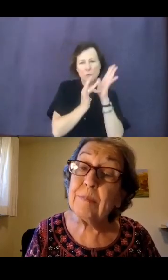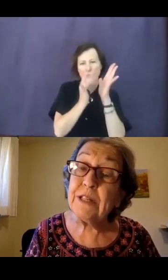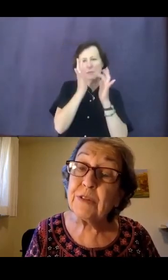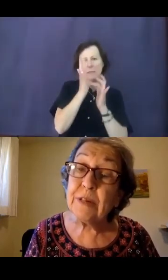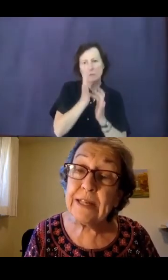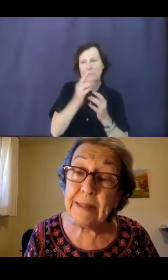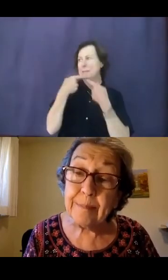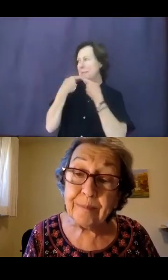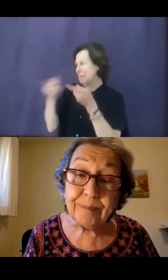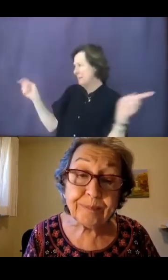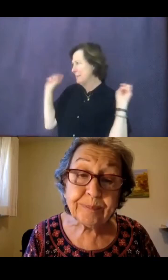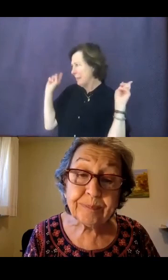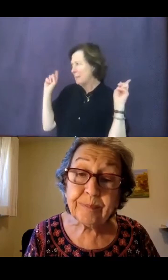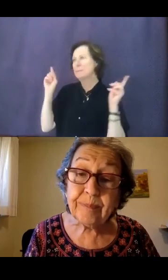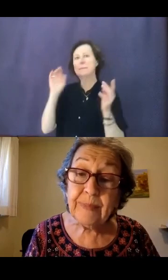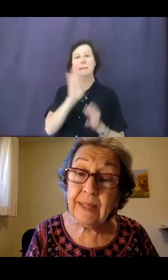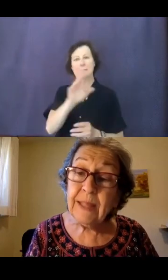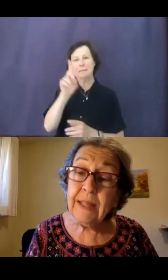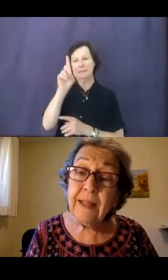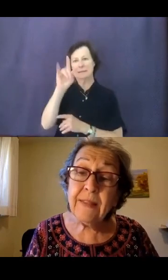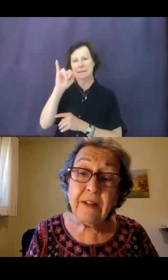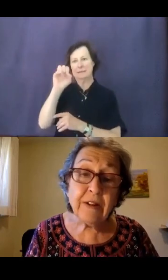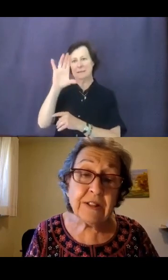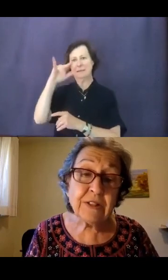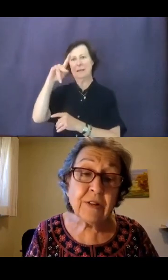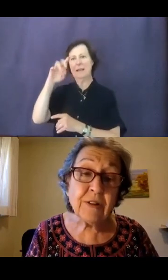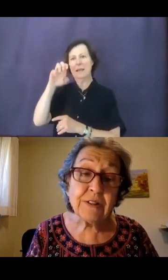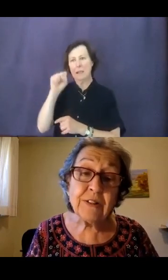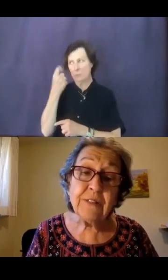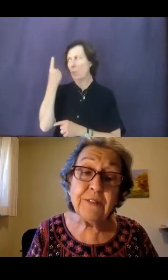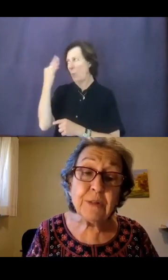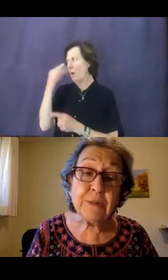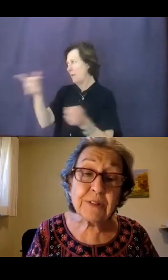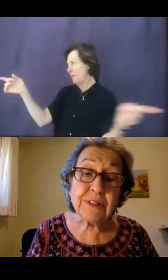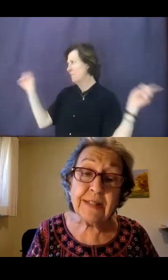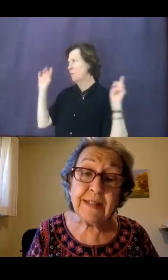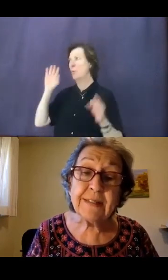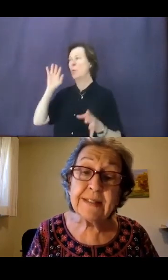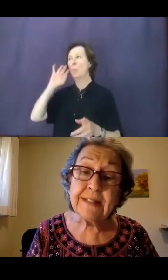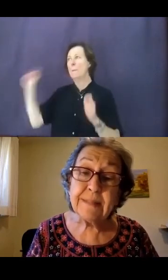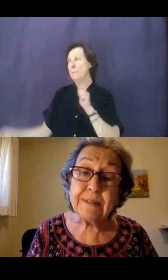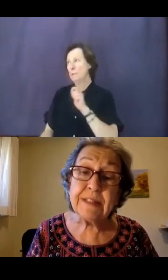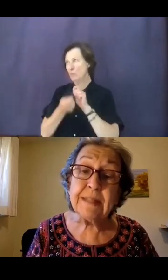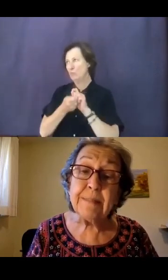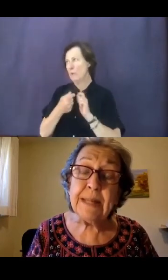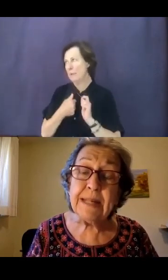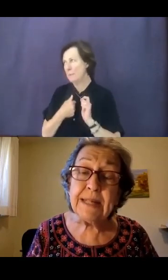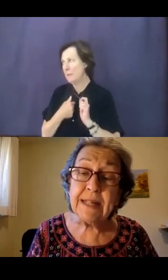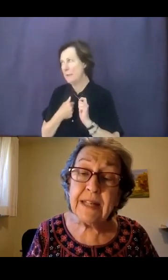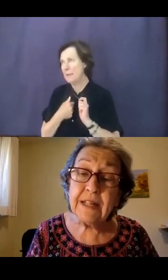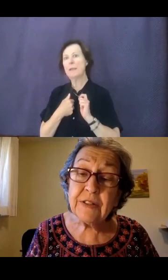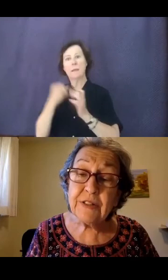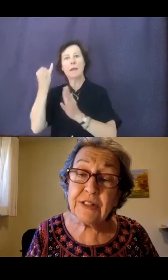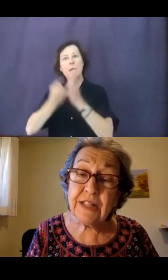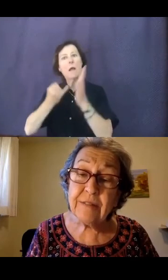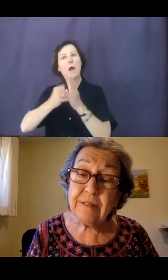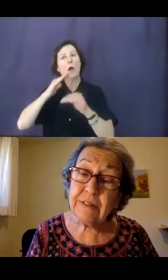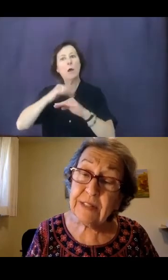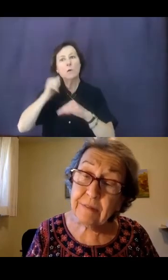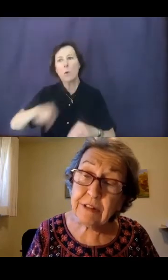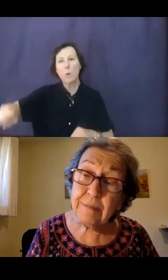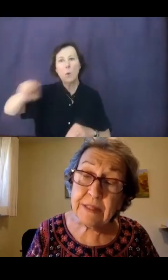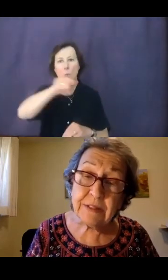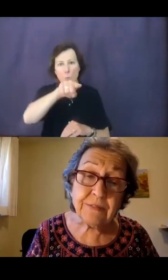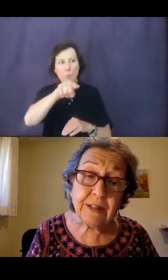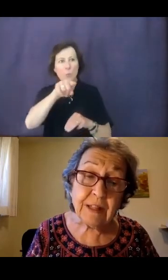will betray him. The artist calls on the viewers, like the disciples in the painting, to decide whether they